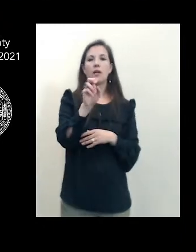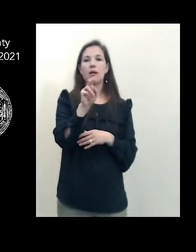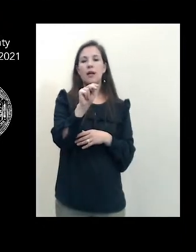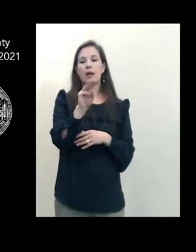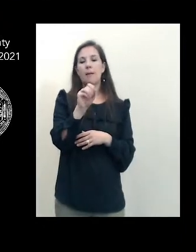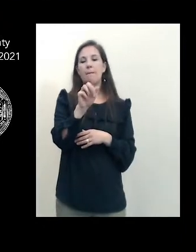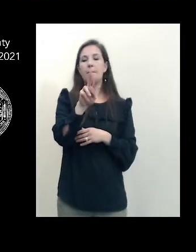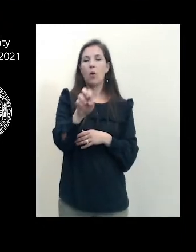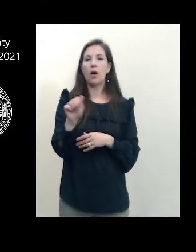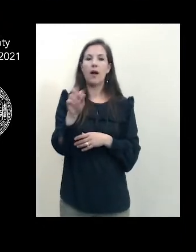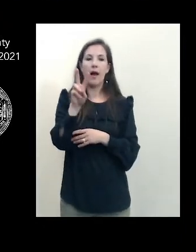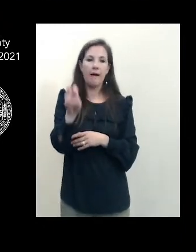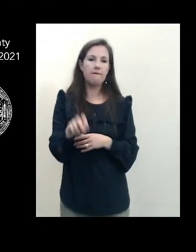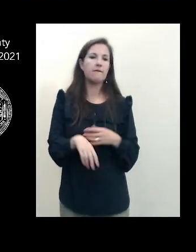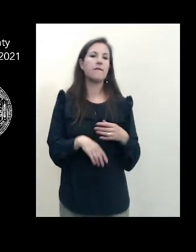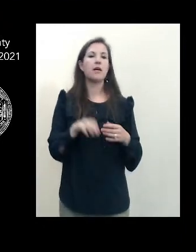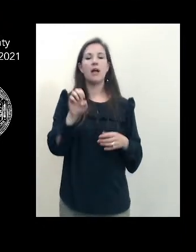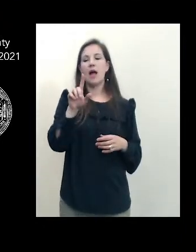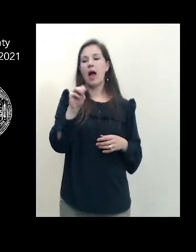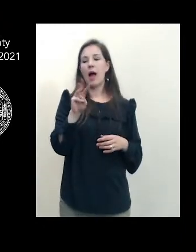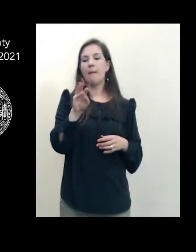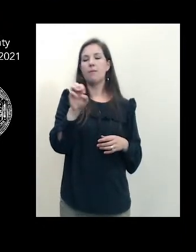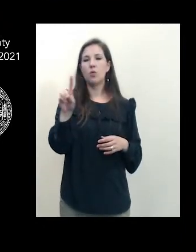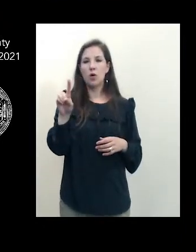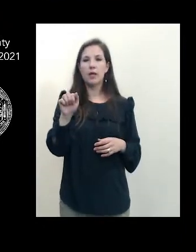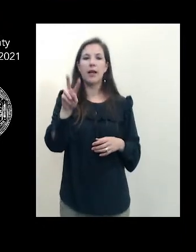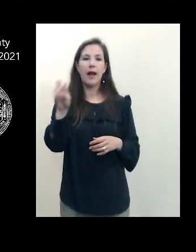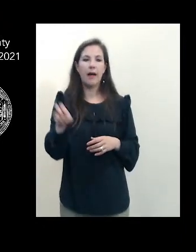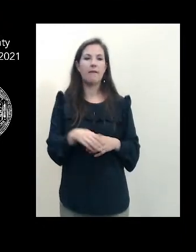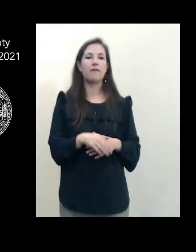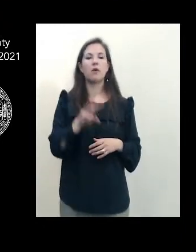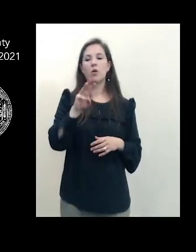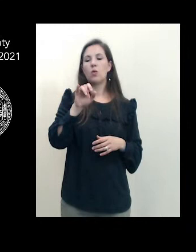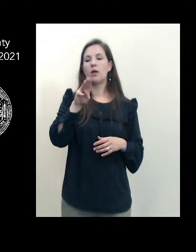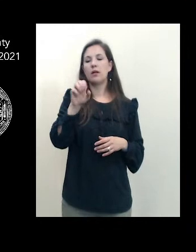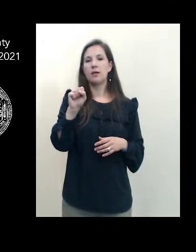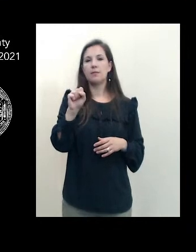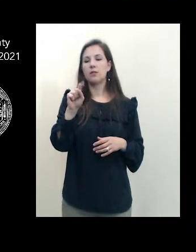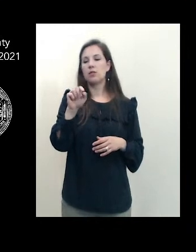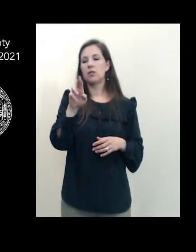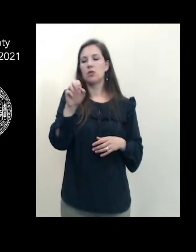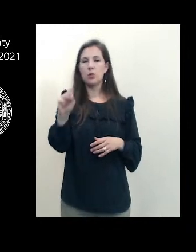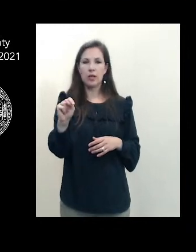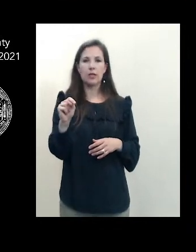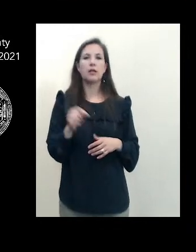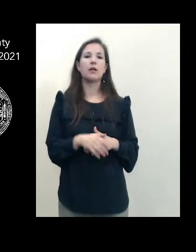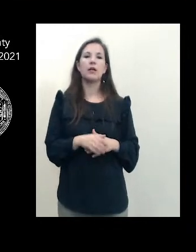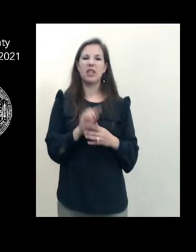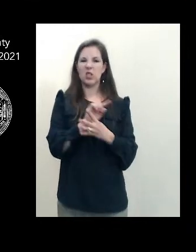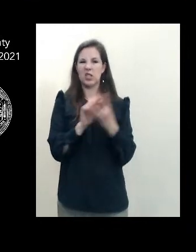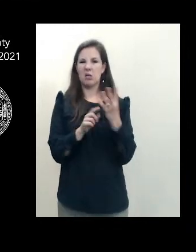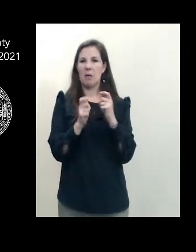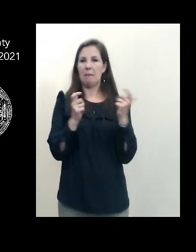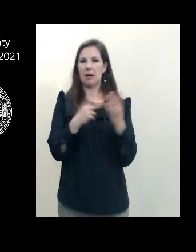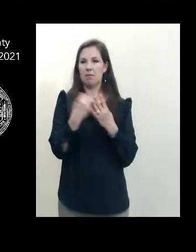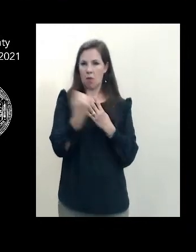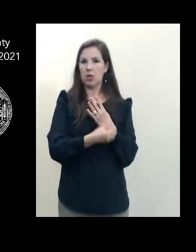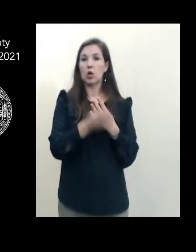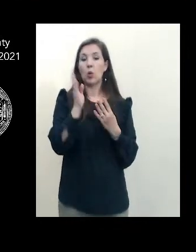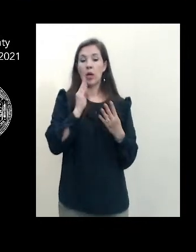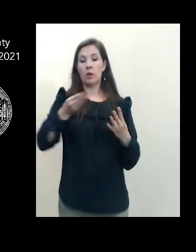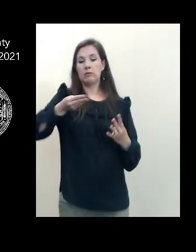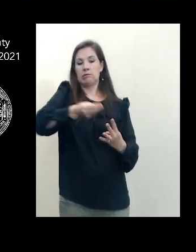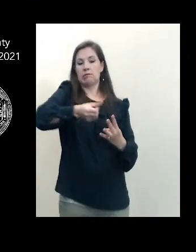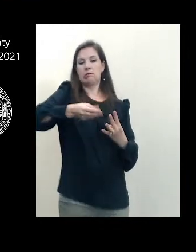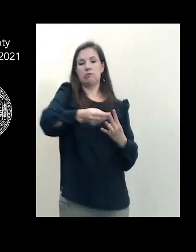and in Tonawanda and William Street and Cheektowaga. Those are just some of the big projects, federal aid projects, where we're also